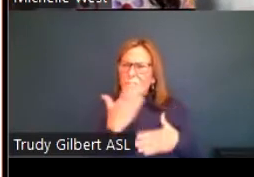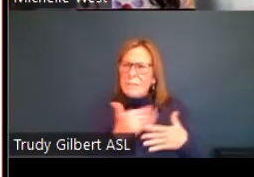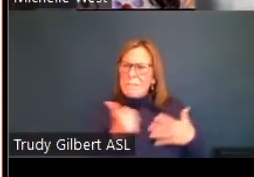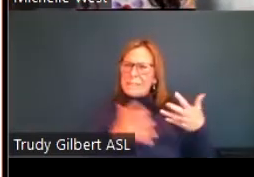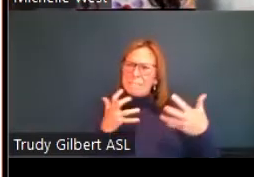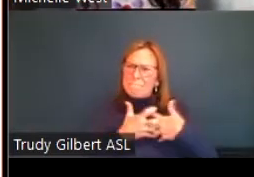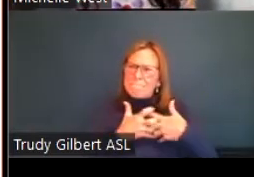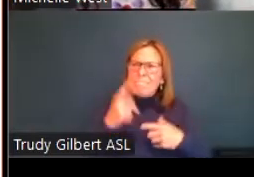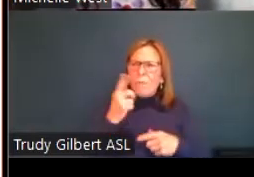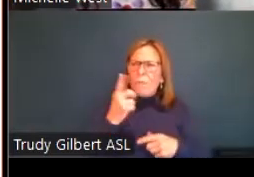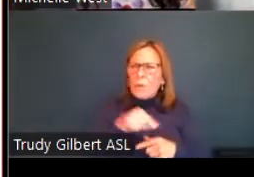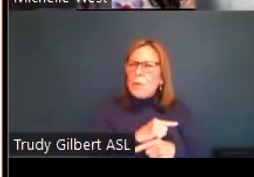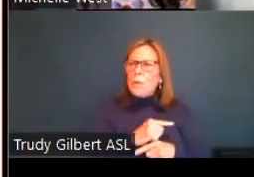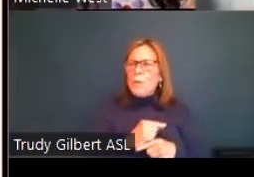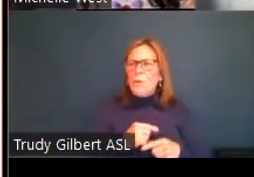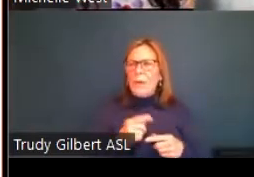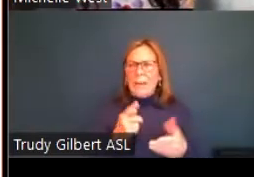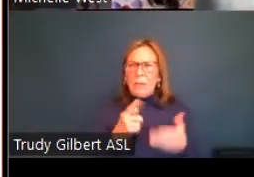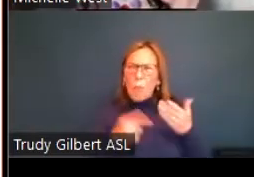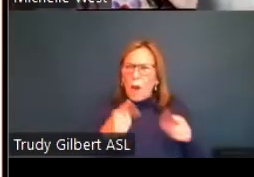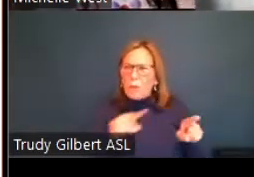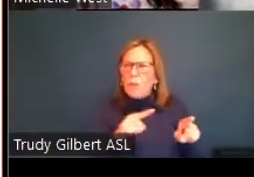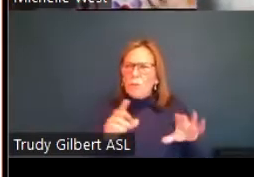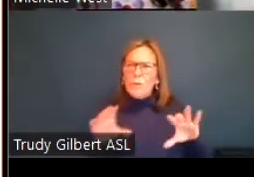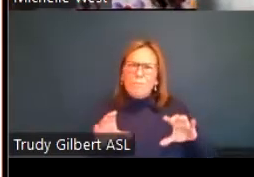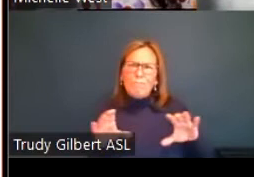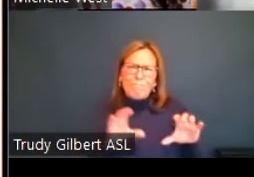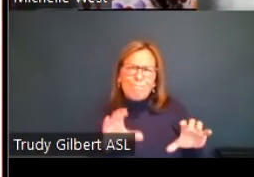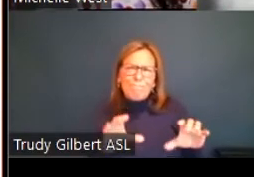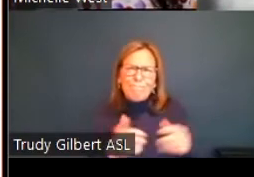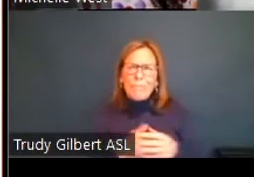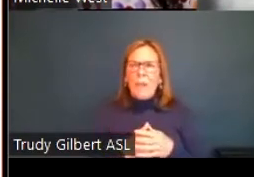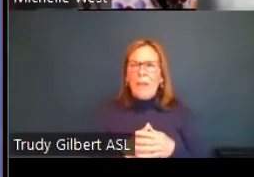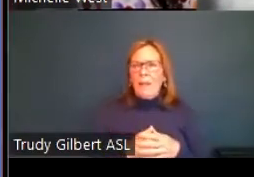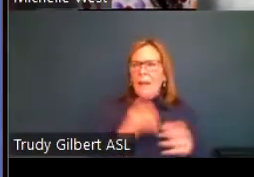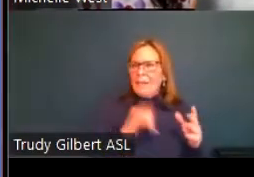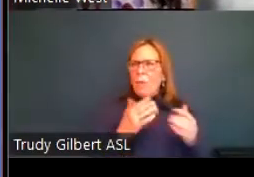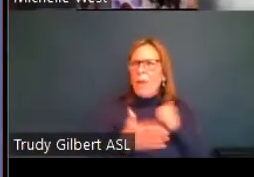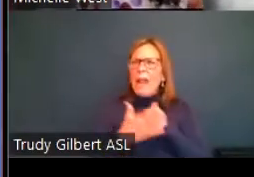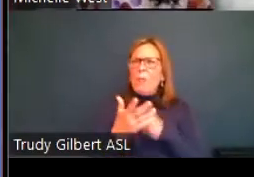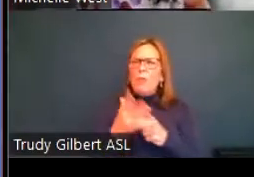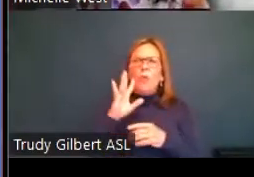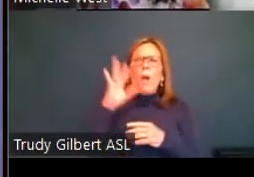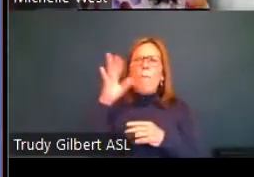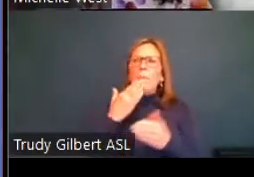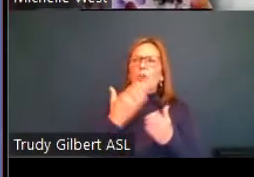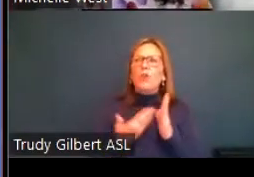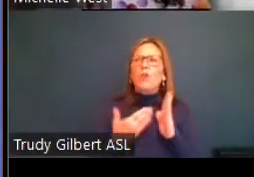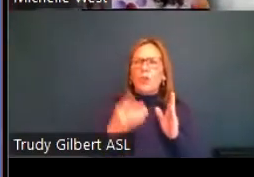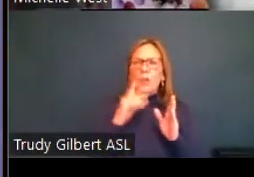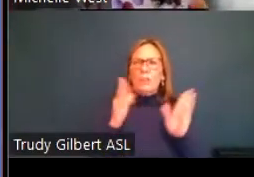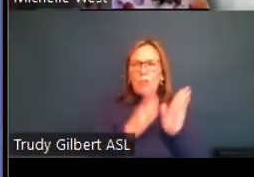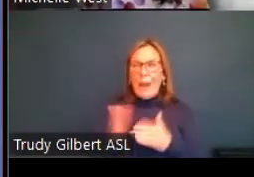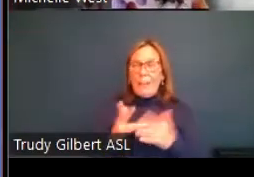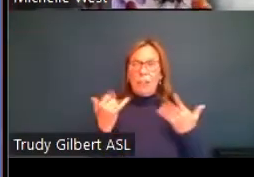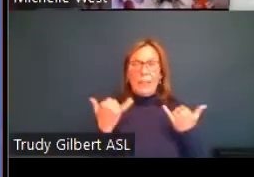these questions and answer them, and it'll give you a better strategy. All right, now we're into the meat